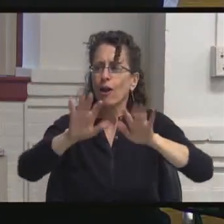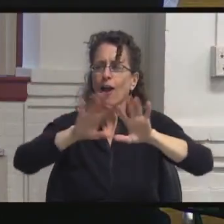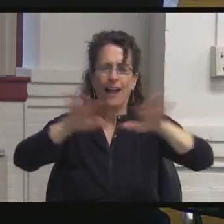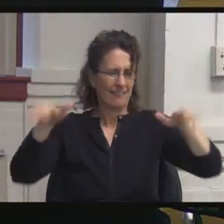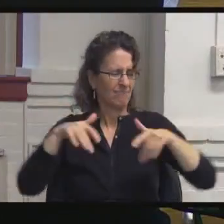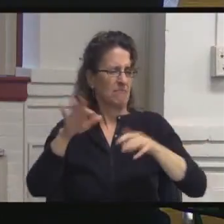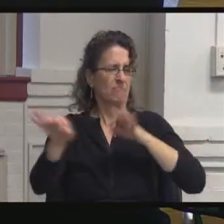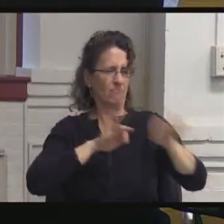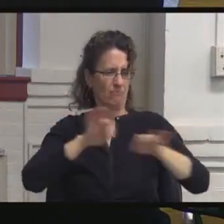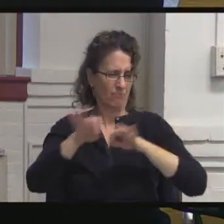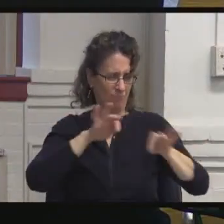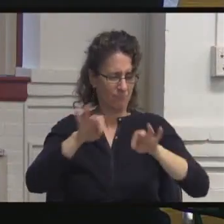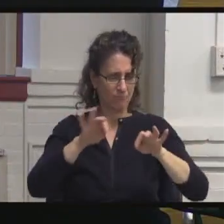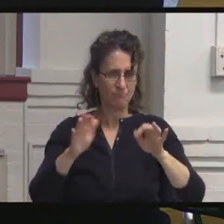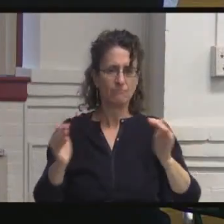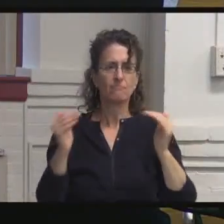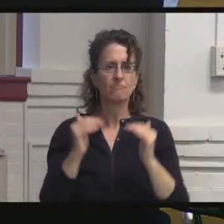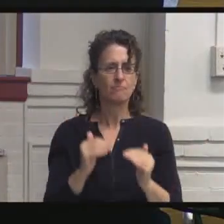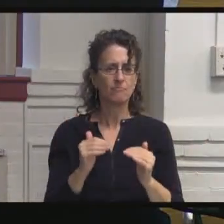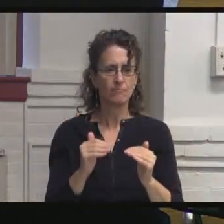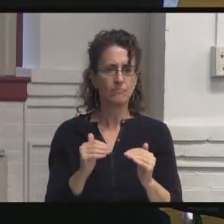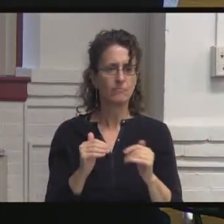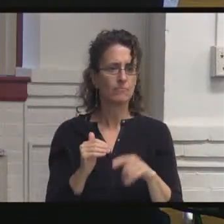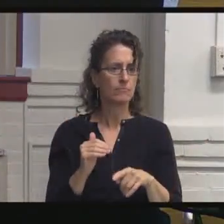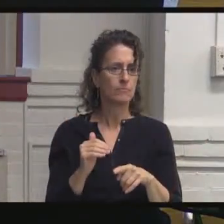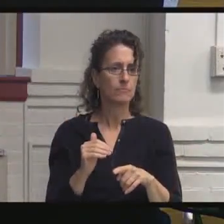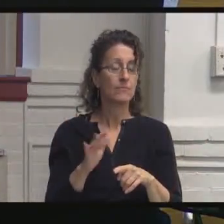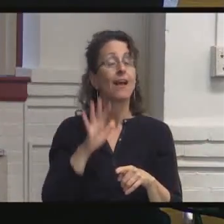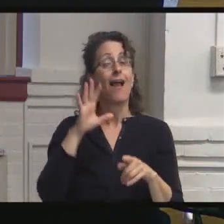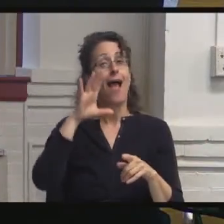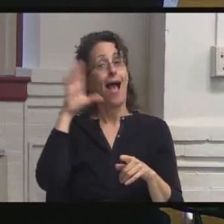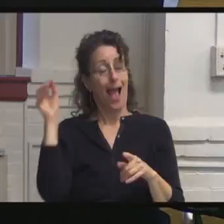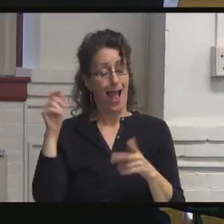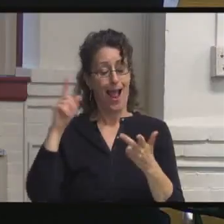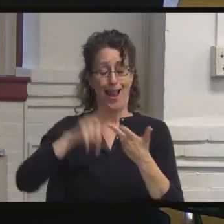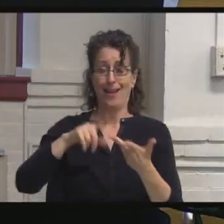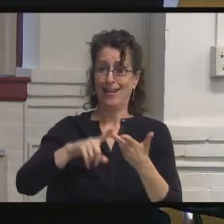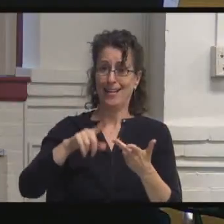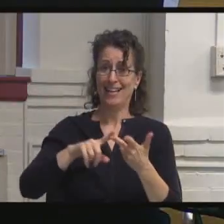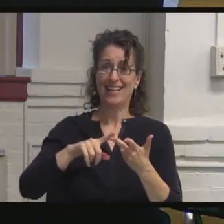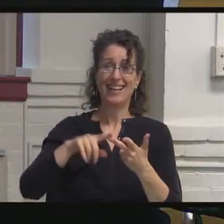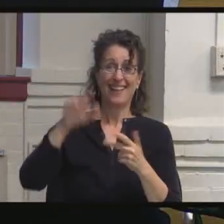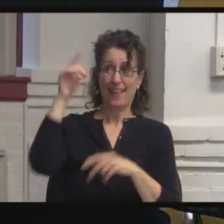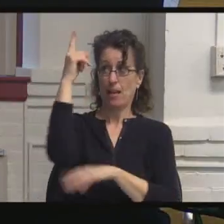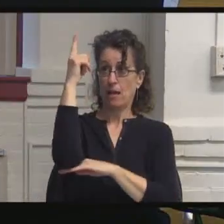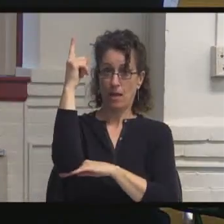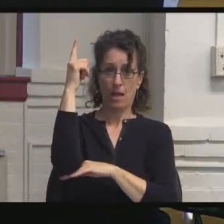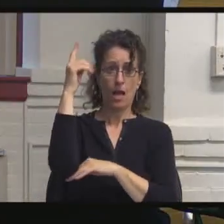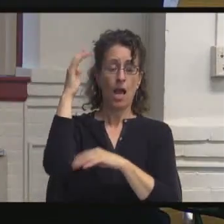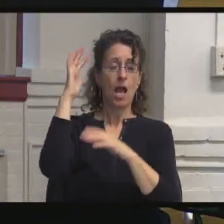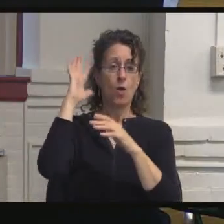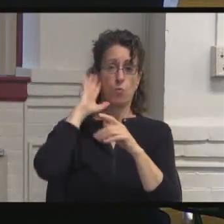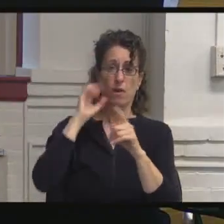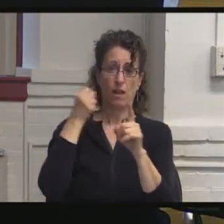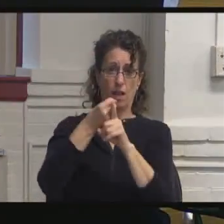the proposed facility makes an undue adverse impact with regard to